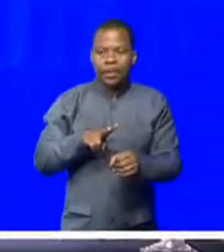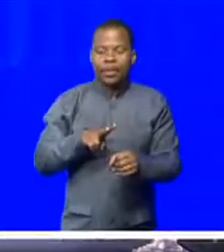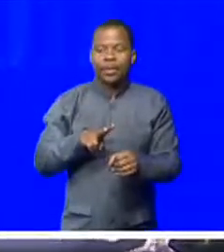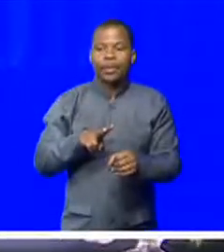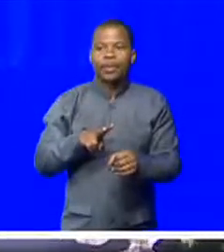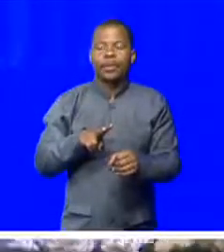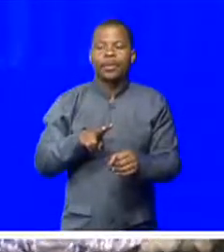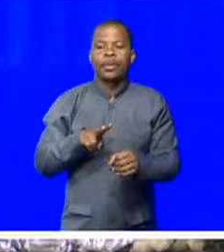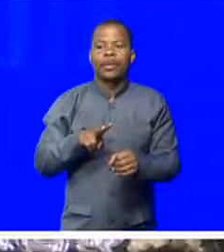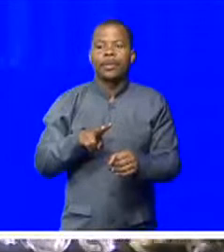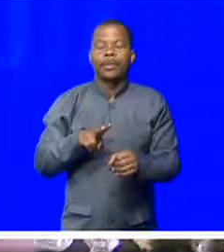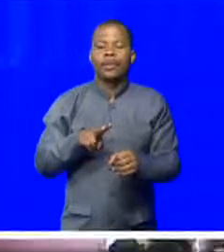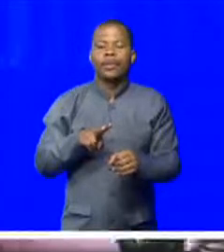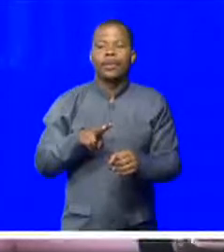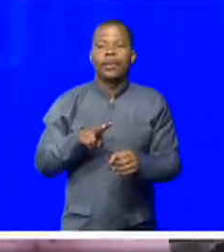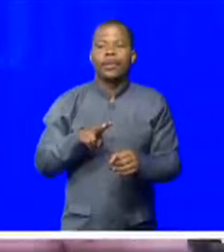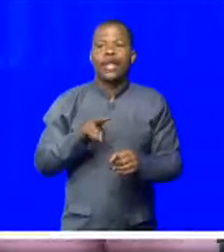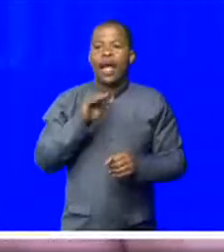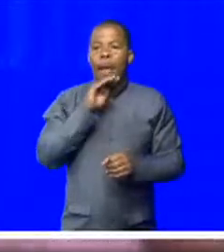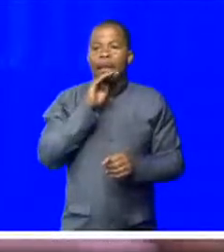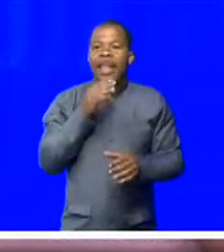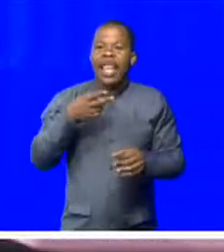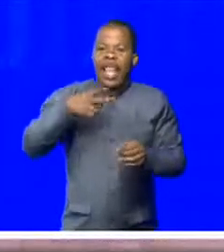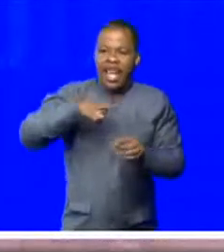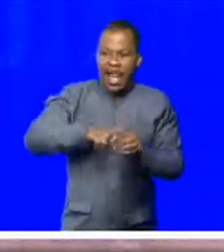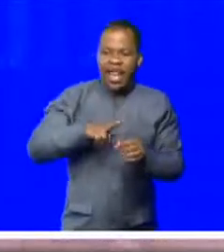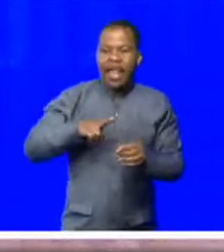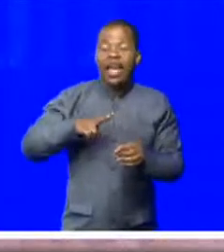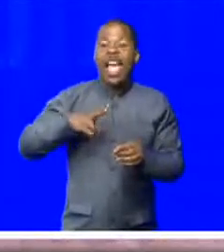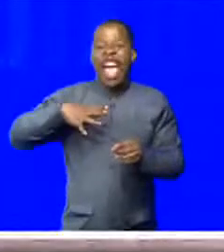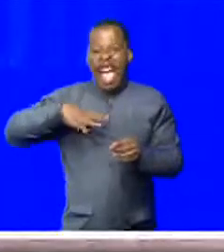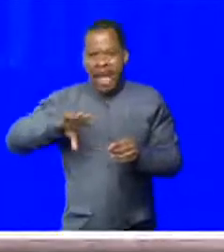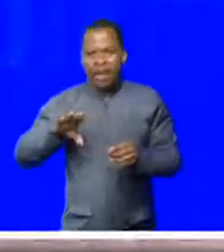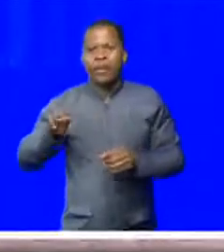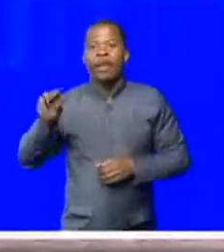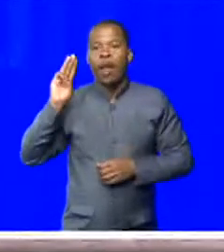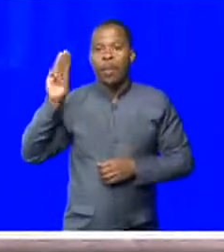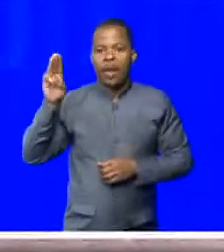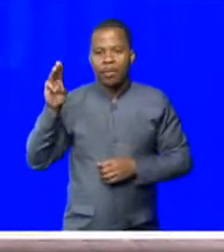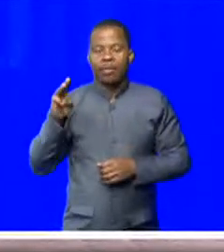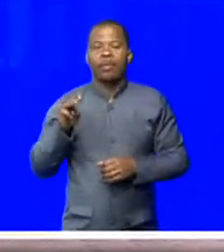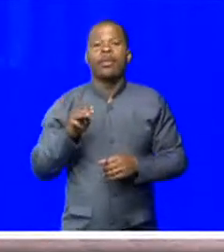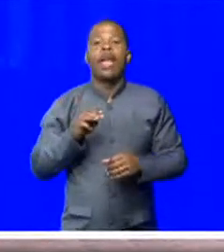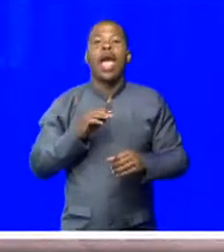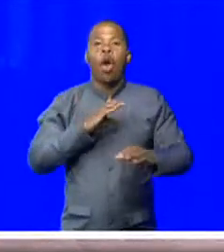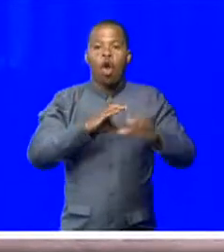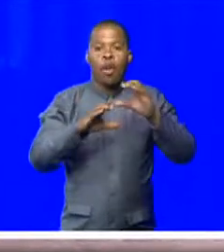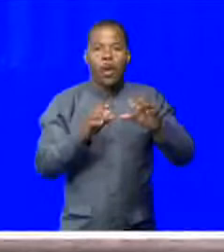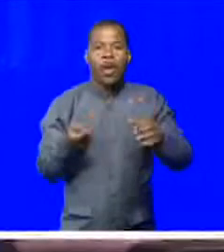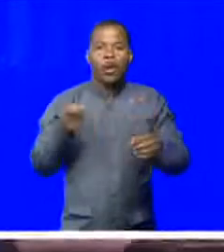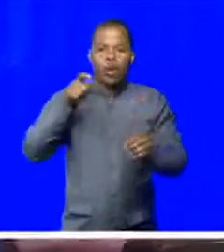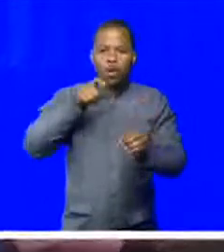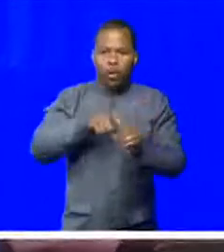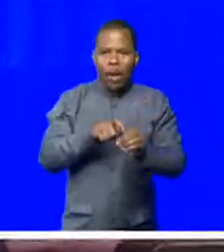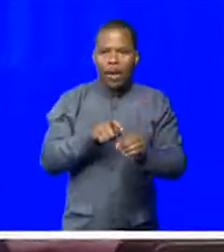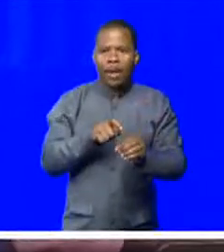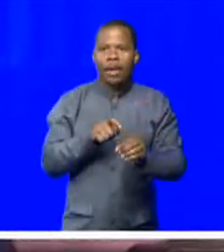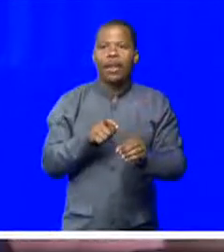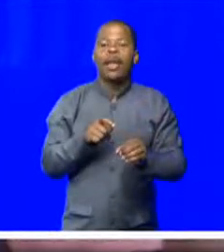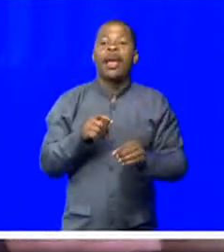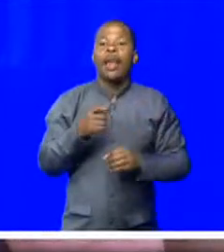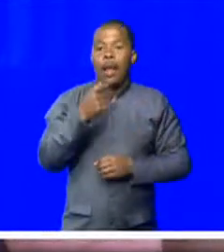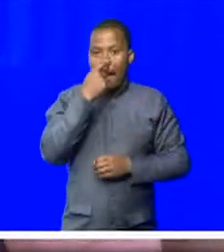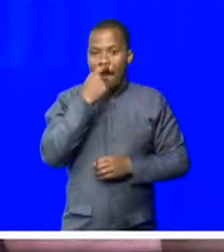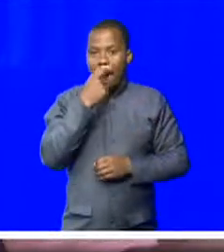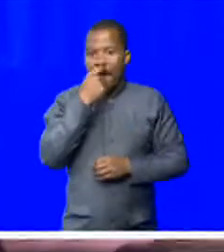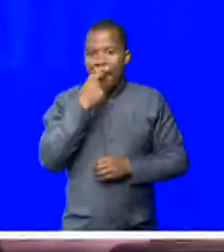It was indeed a high-level tripartite meeting like no other, as His Majesty and the President were briefly joined by